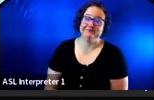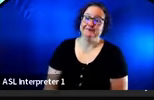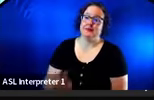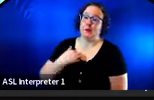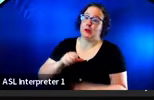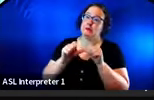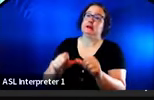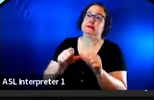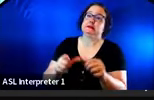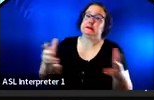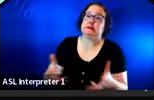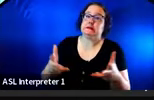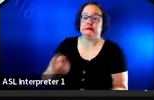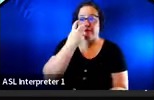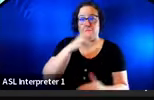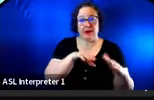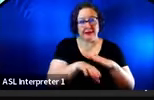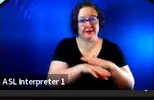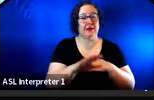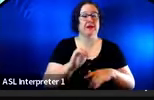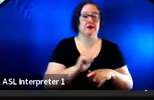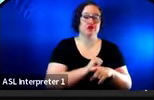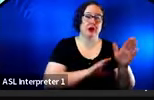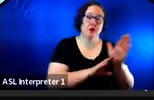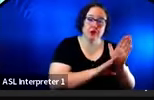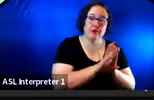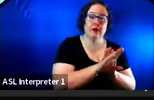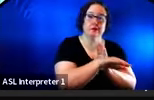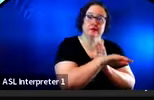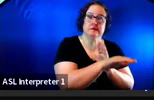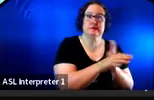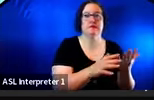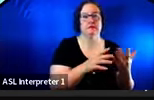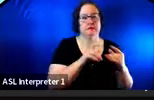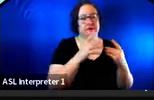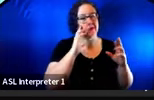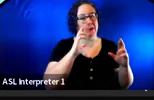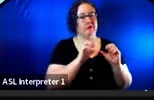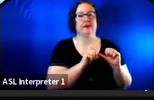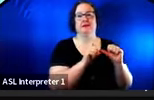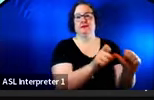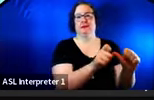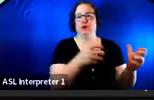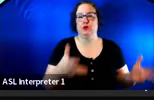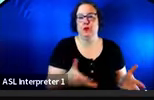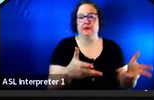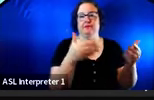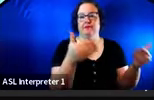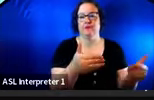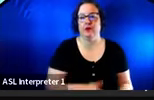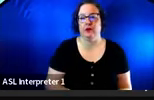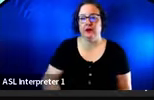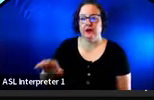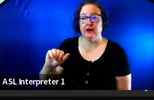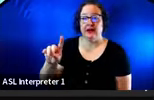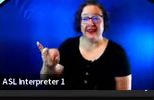for blind accessibility within our training with developers, and hope continue the push forward. Andy, if do you have